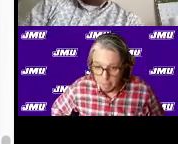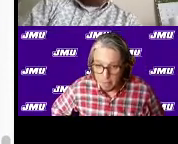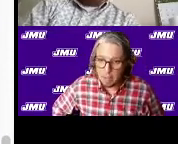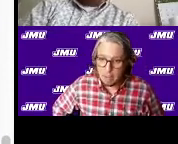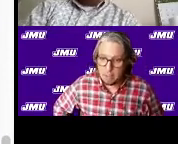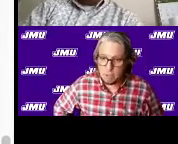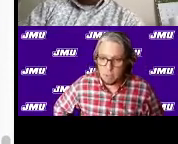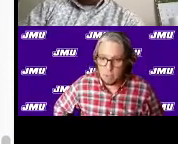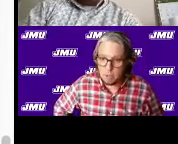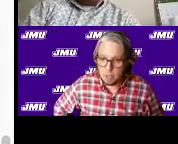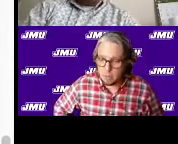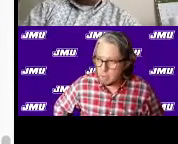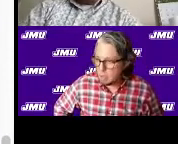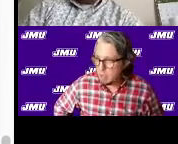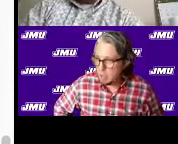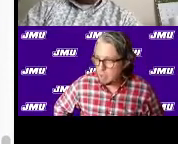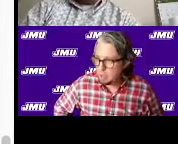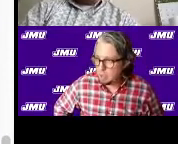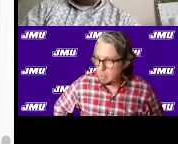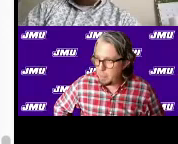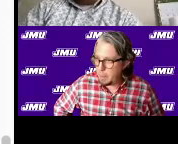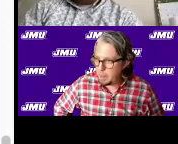in. And so,